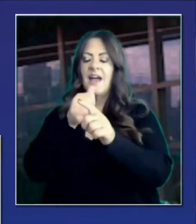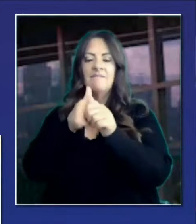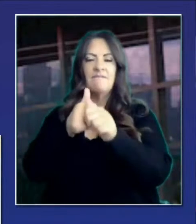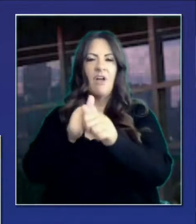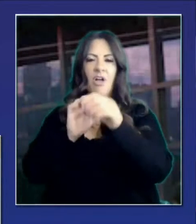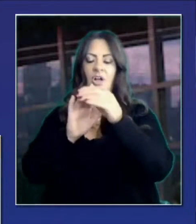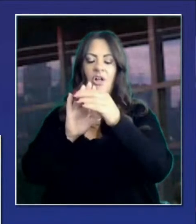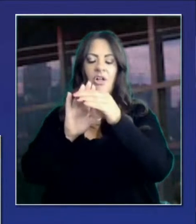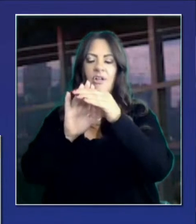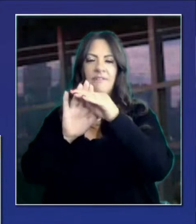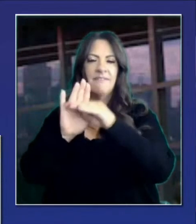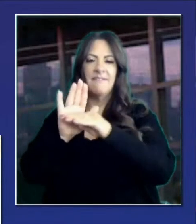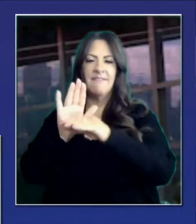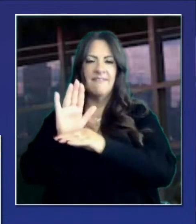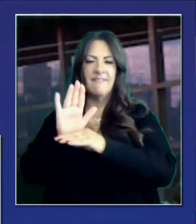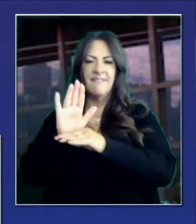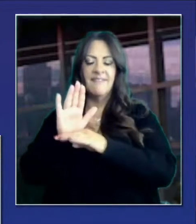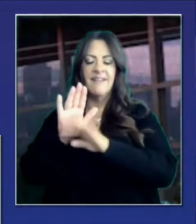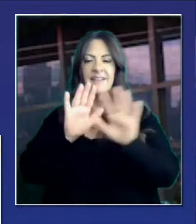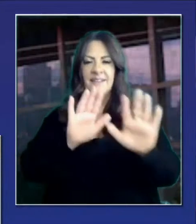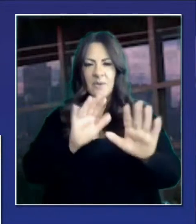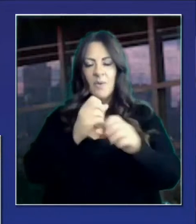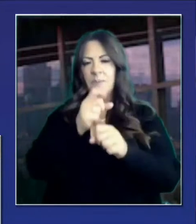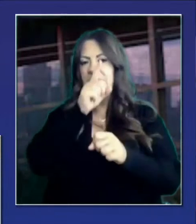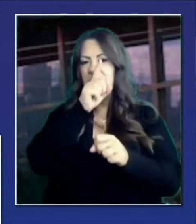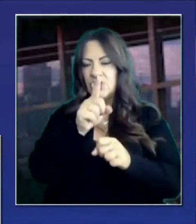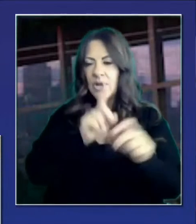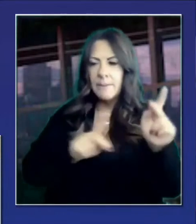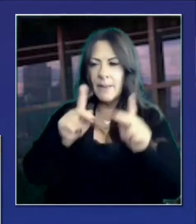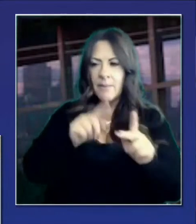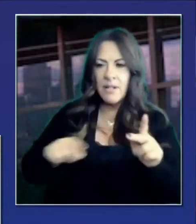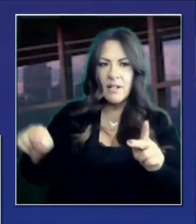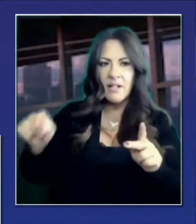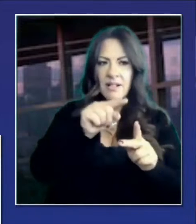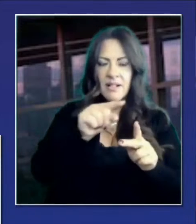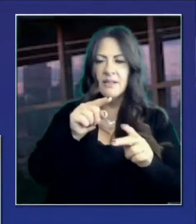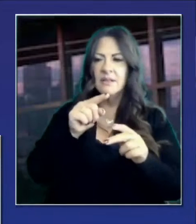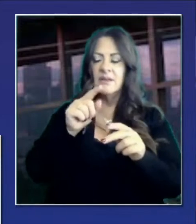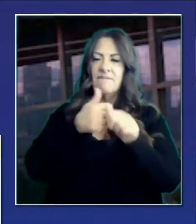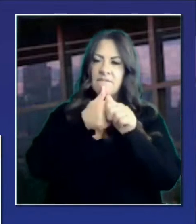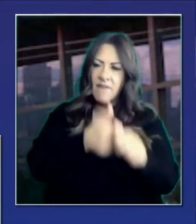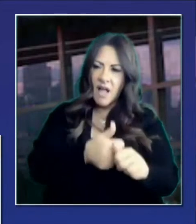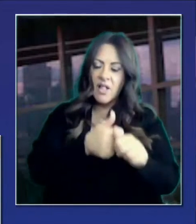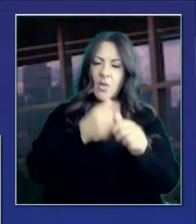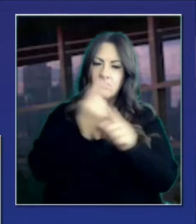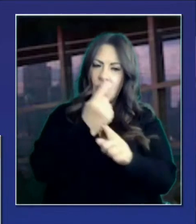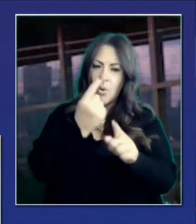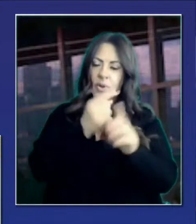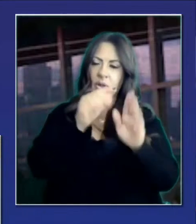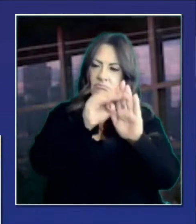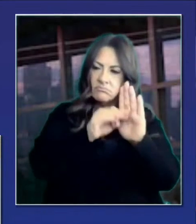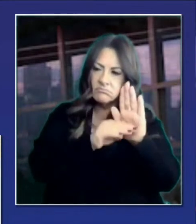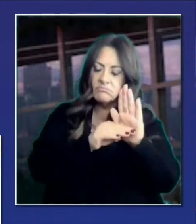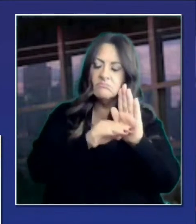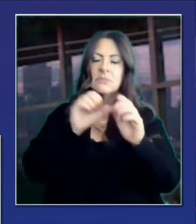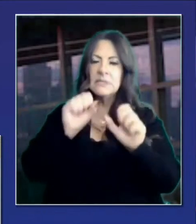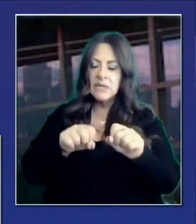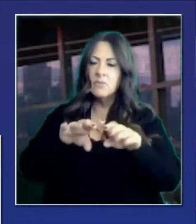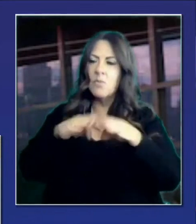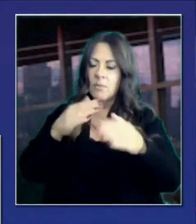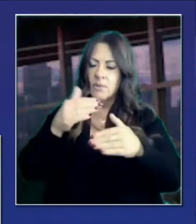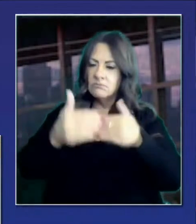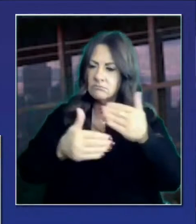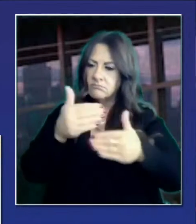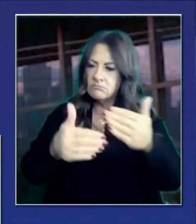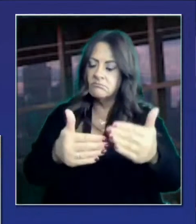resume, making sure that folks were prepared to be in compliance. And so that's the way we're approaching this, and not naively,